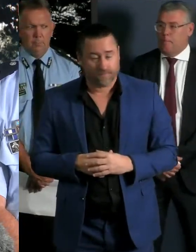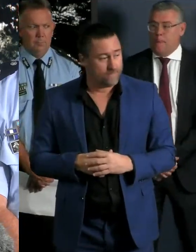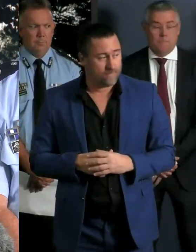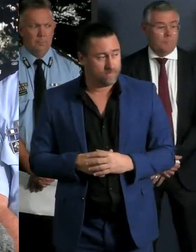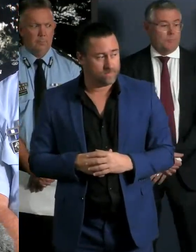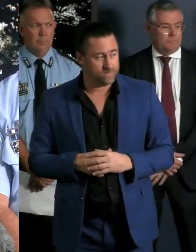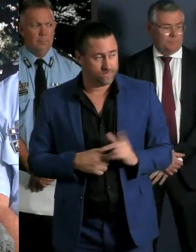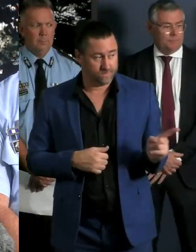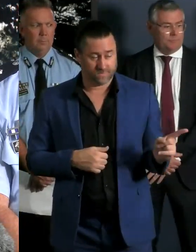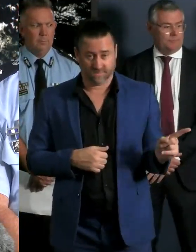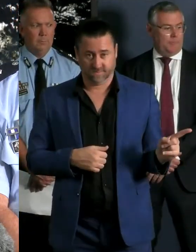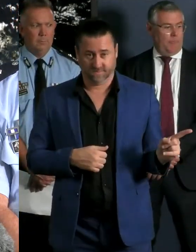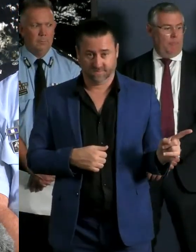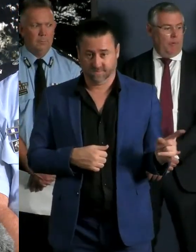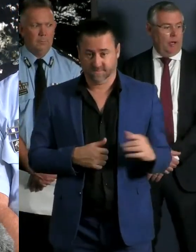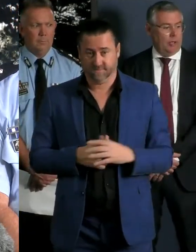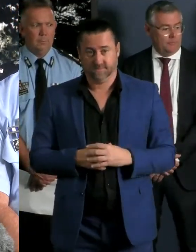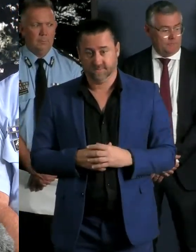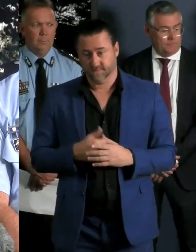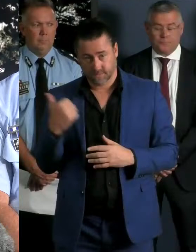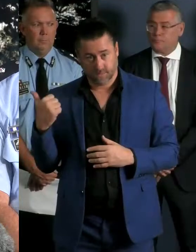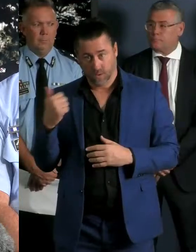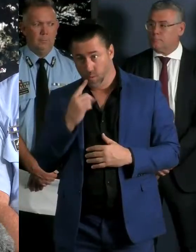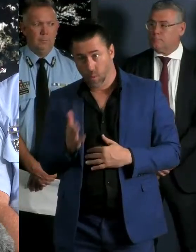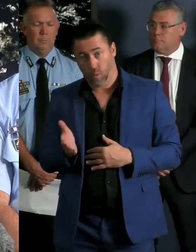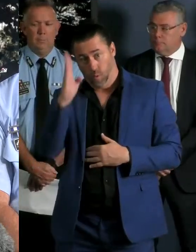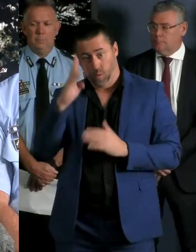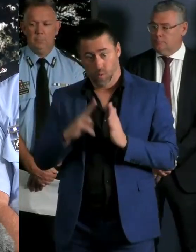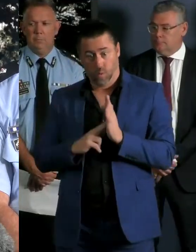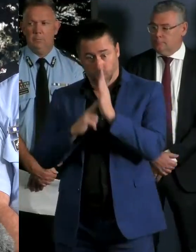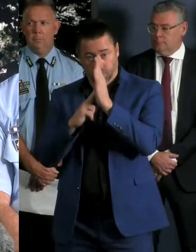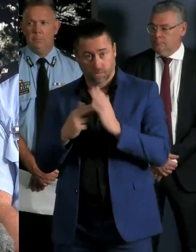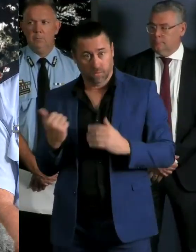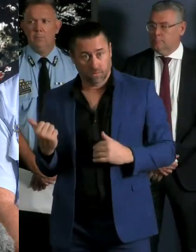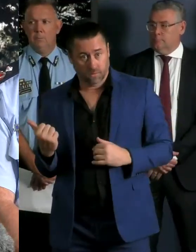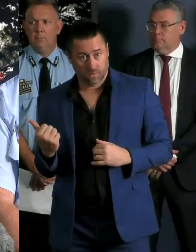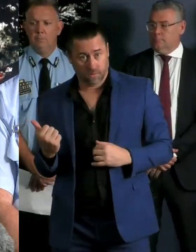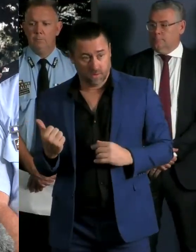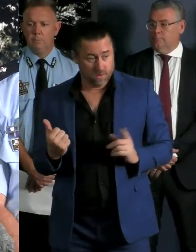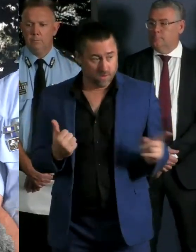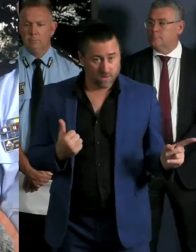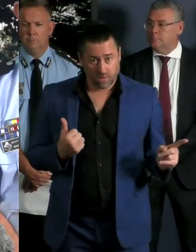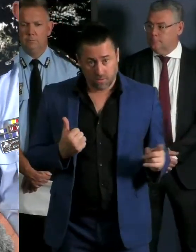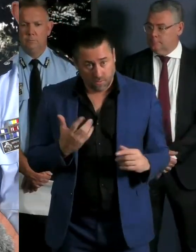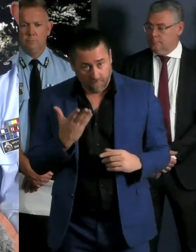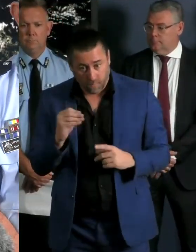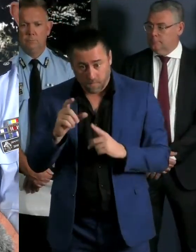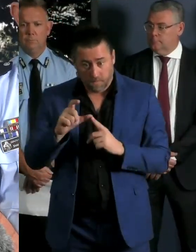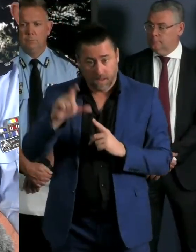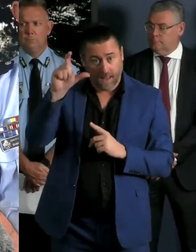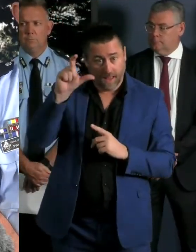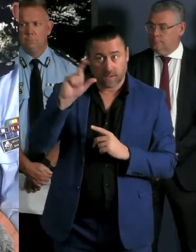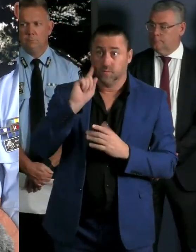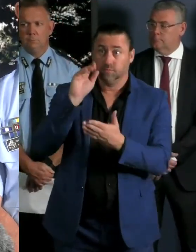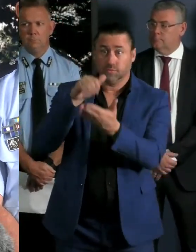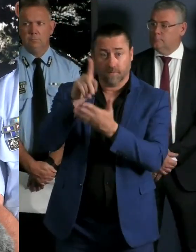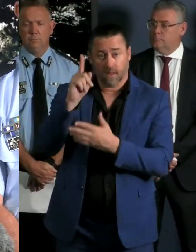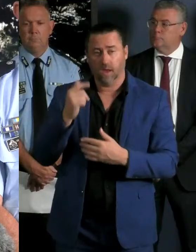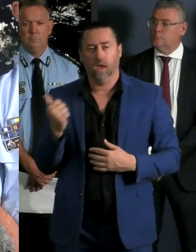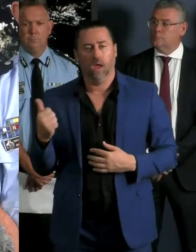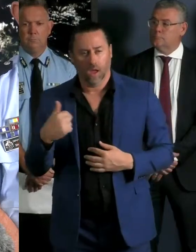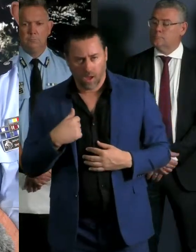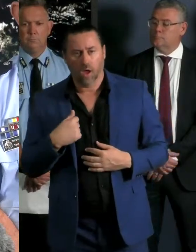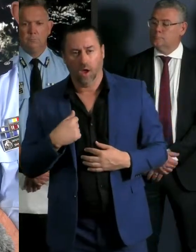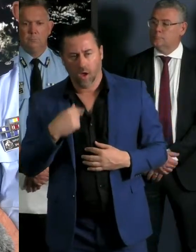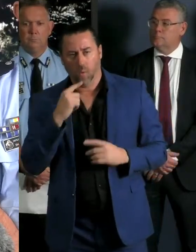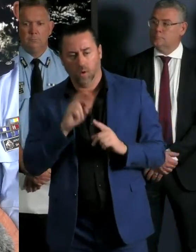Deputy Premier, will you be heading up north or towards Cairns today at all? It's my intention to travel